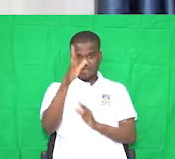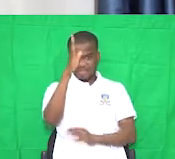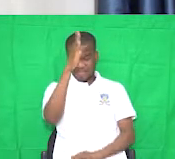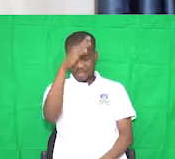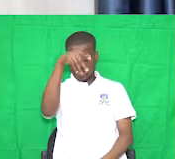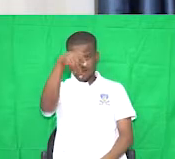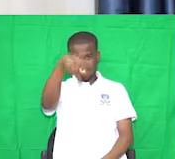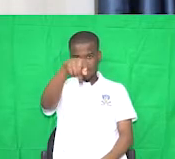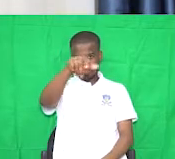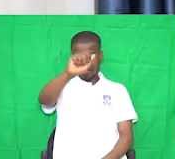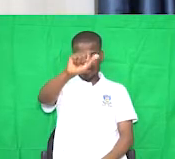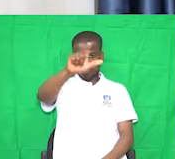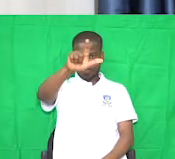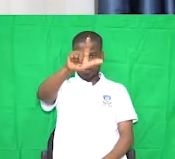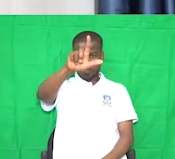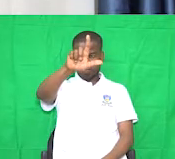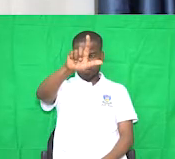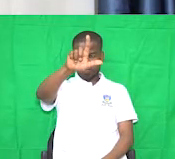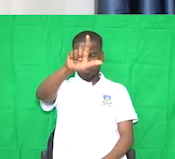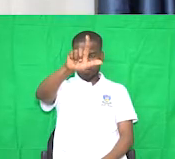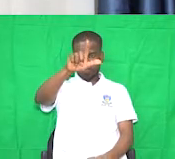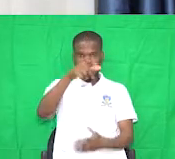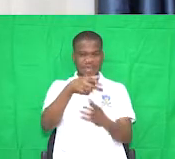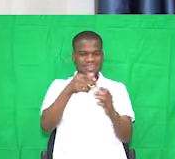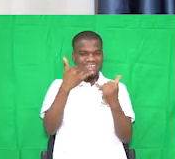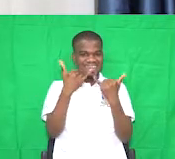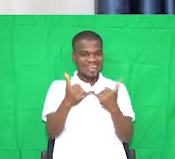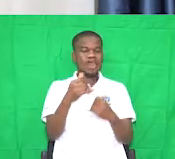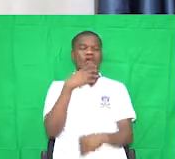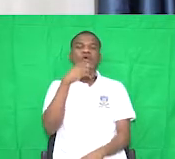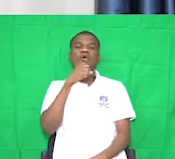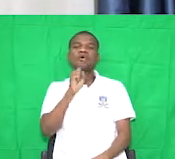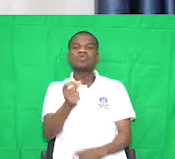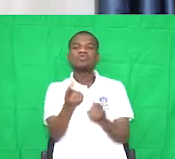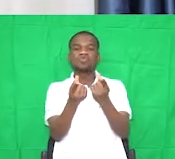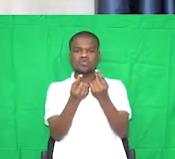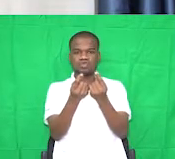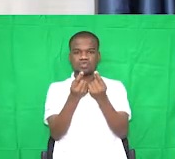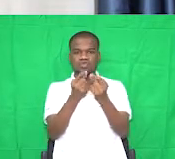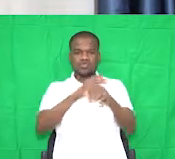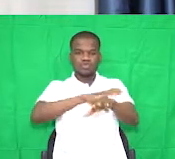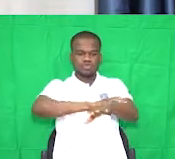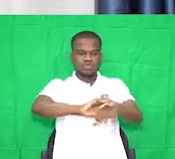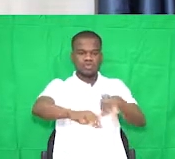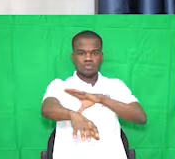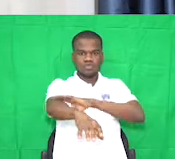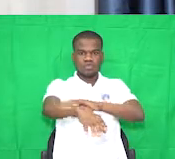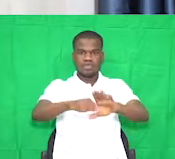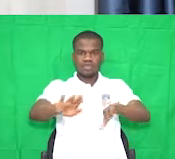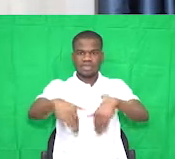to Timothy. The first one was that Timothy must make sure that he places in